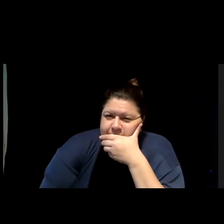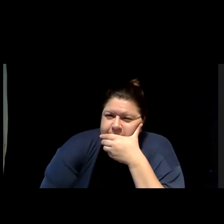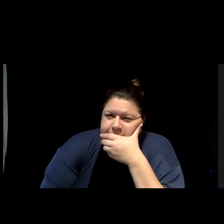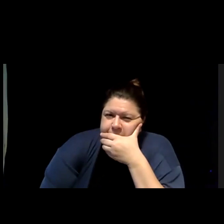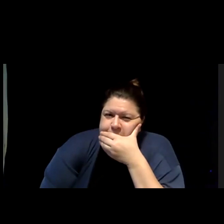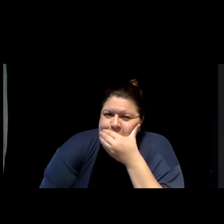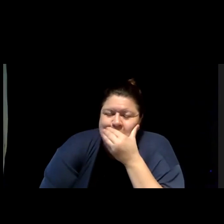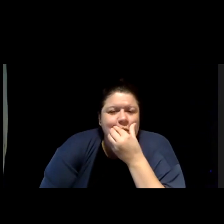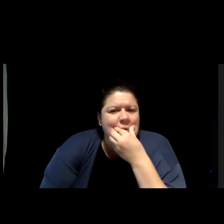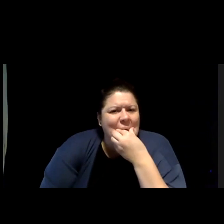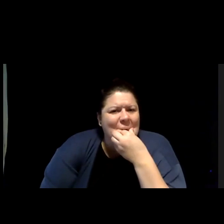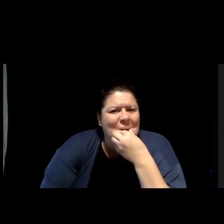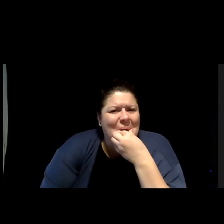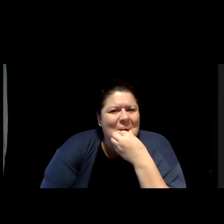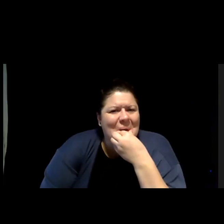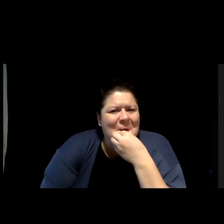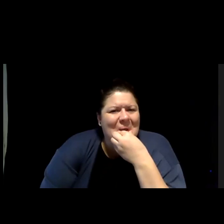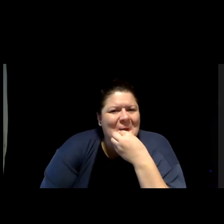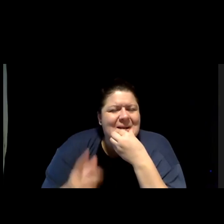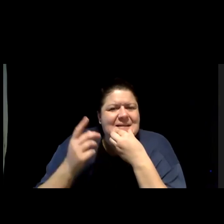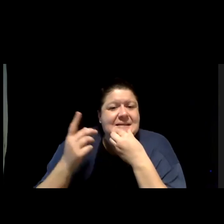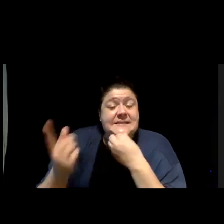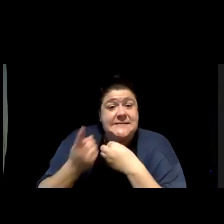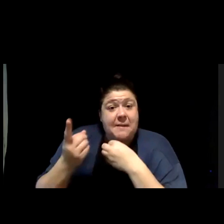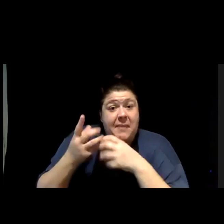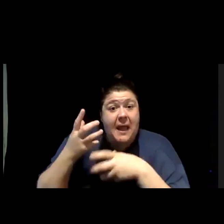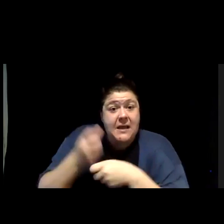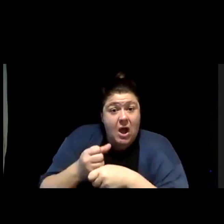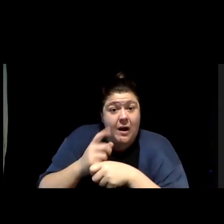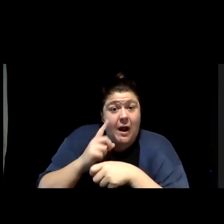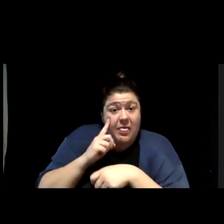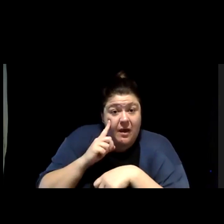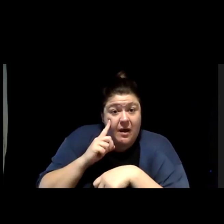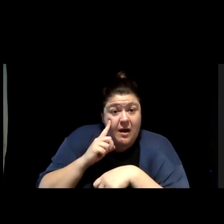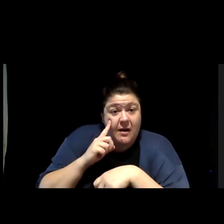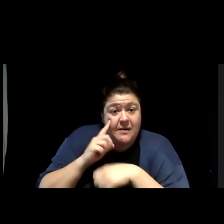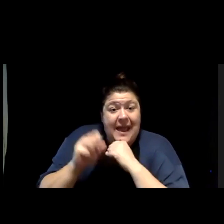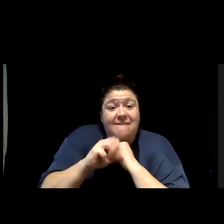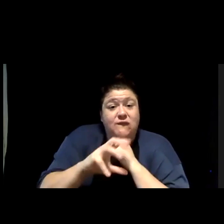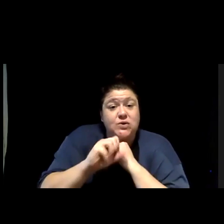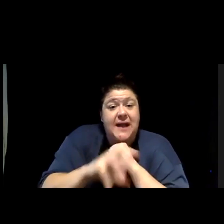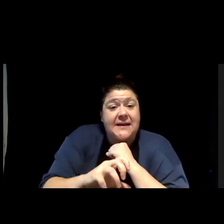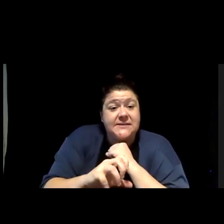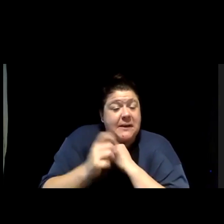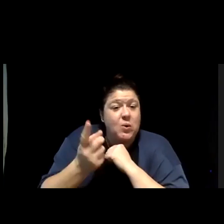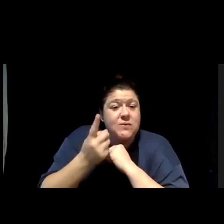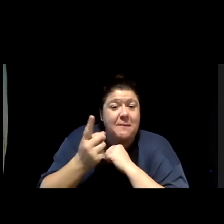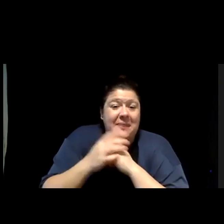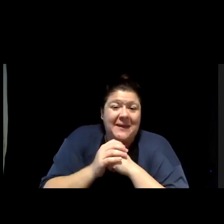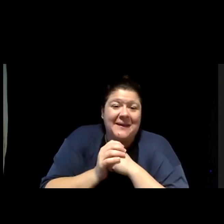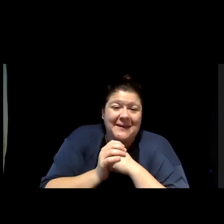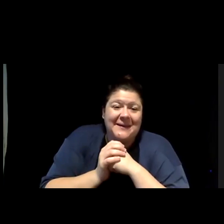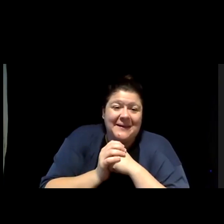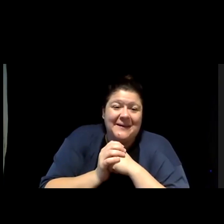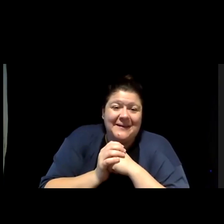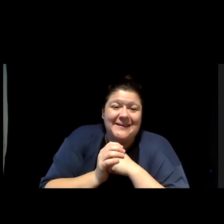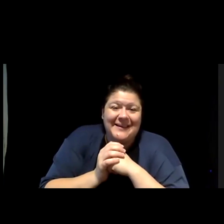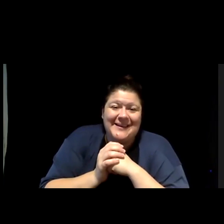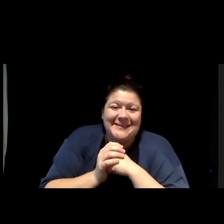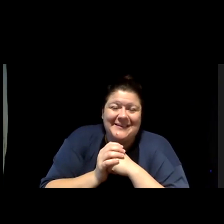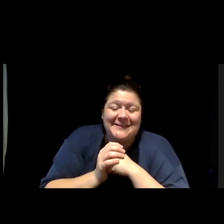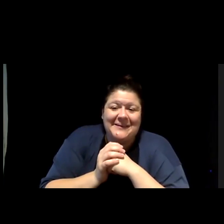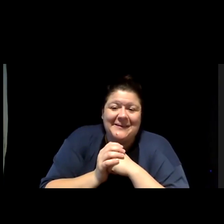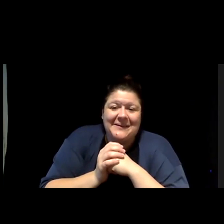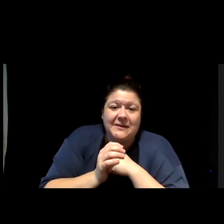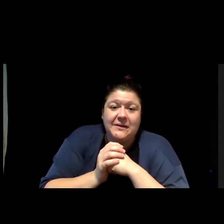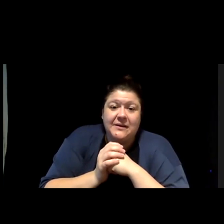Is something that I got that I thought it was like an advertising. Okay, we'll look at that. It says